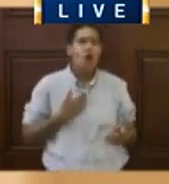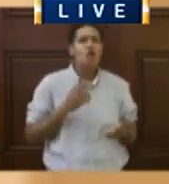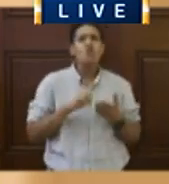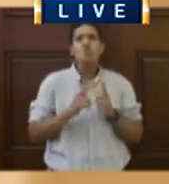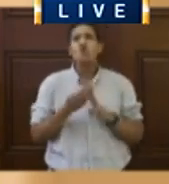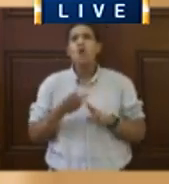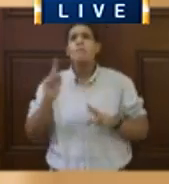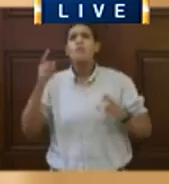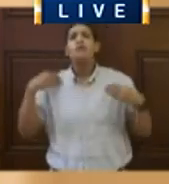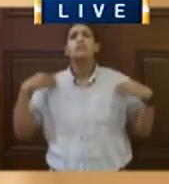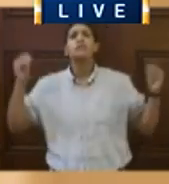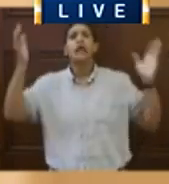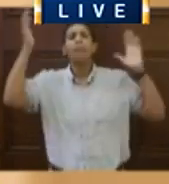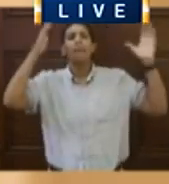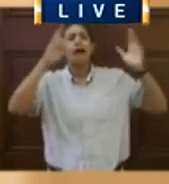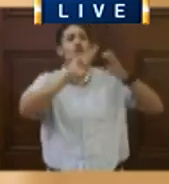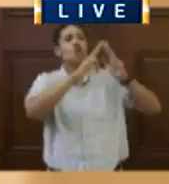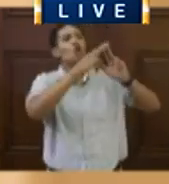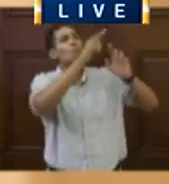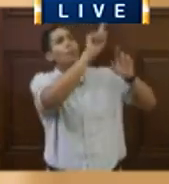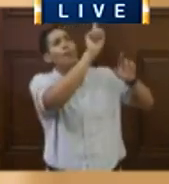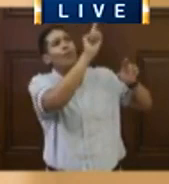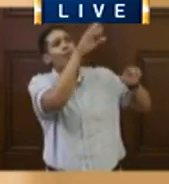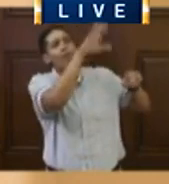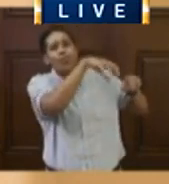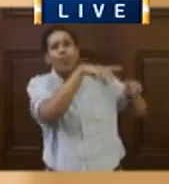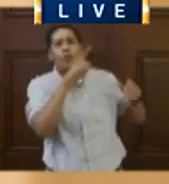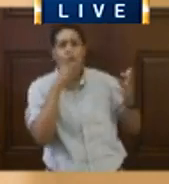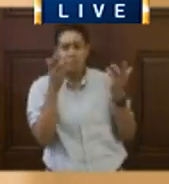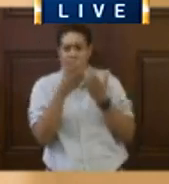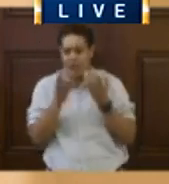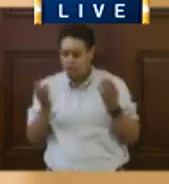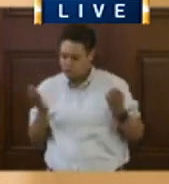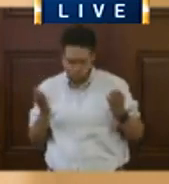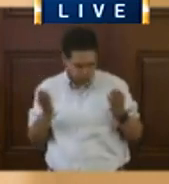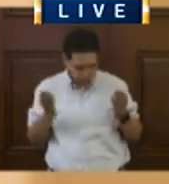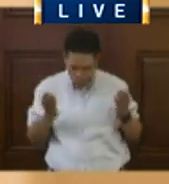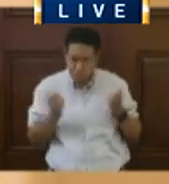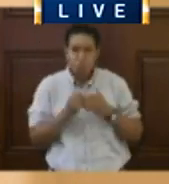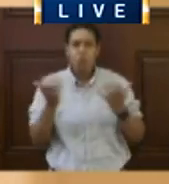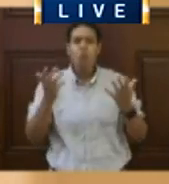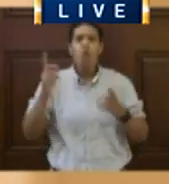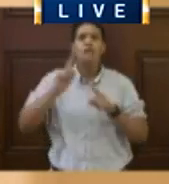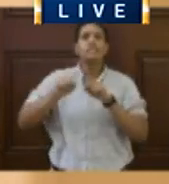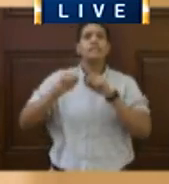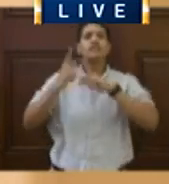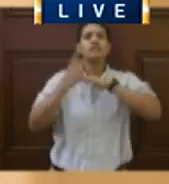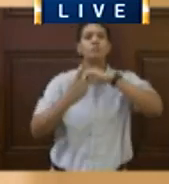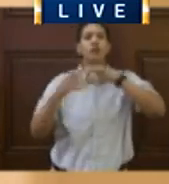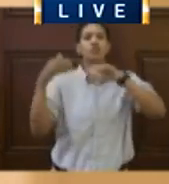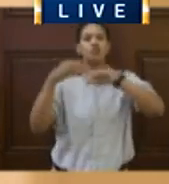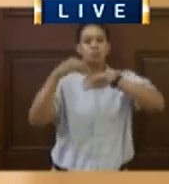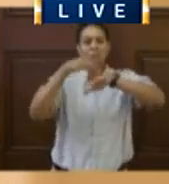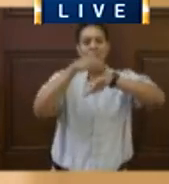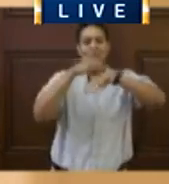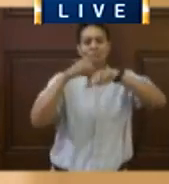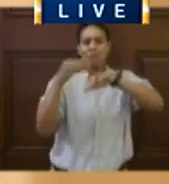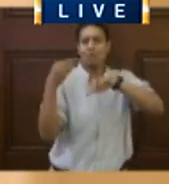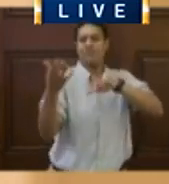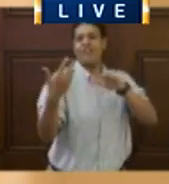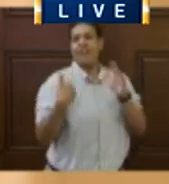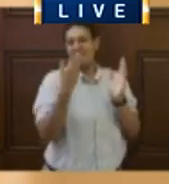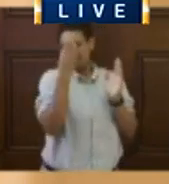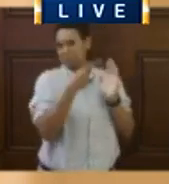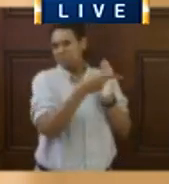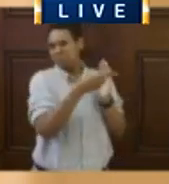from, and we will match those details with what the municipality provides, and as long as there is a match, between